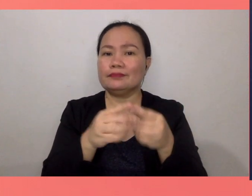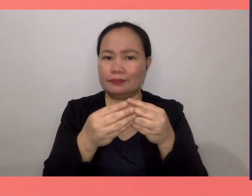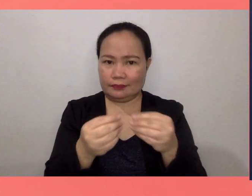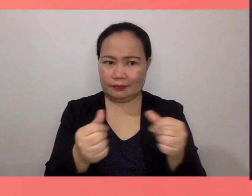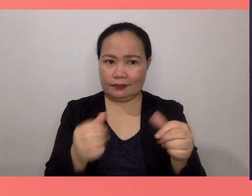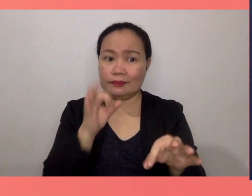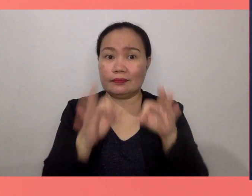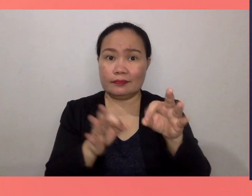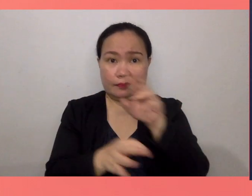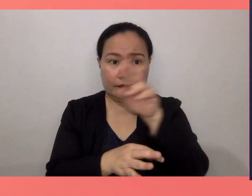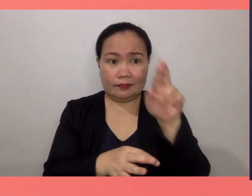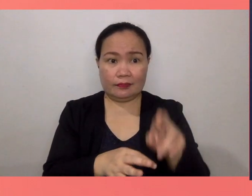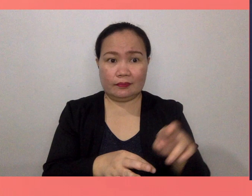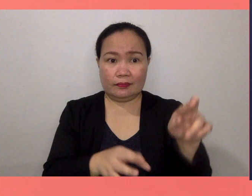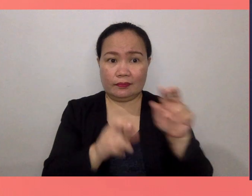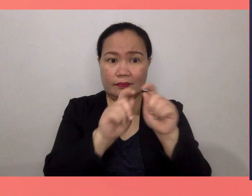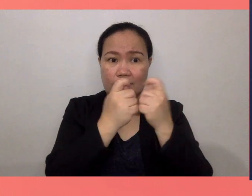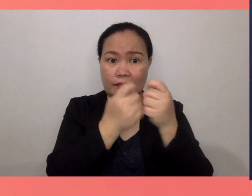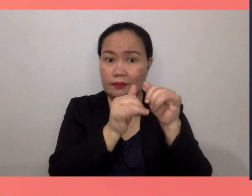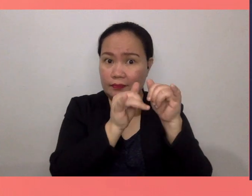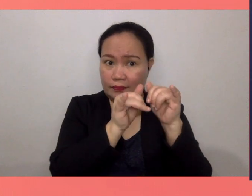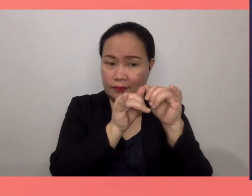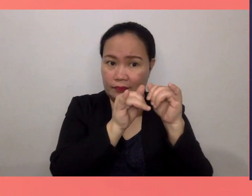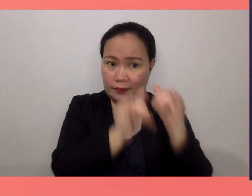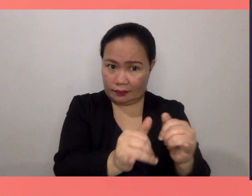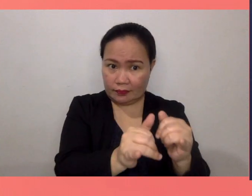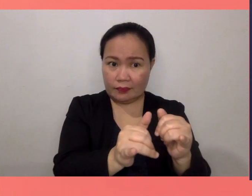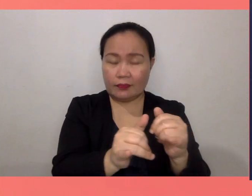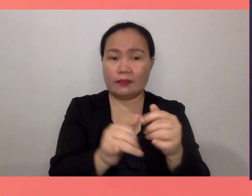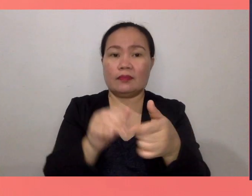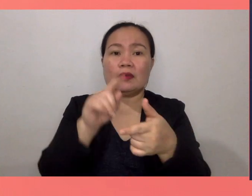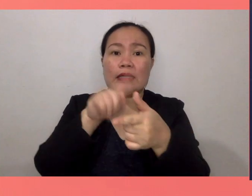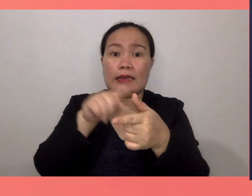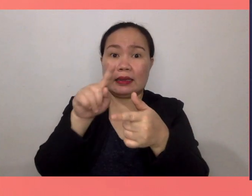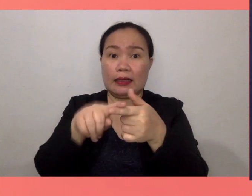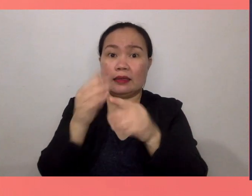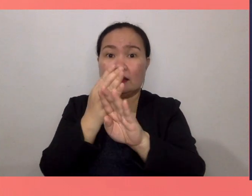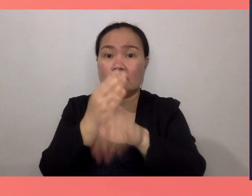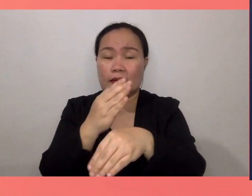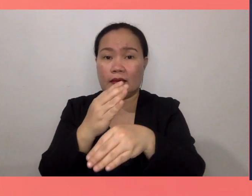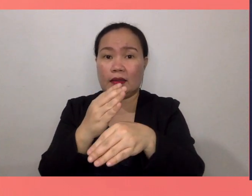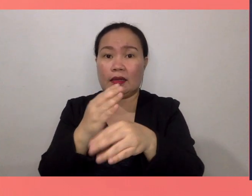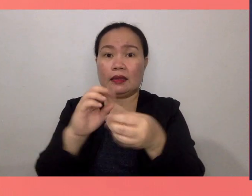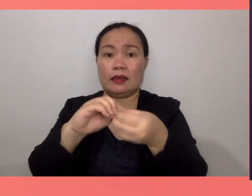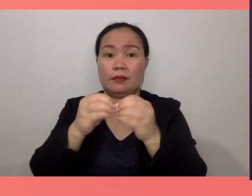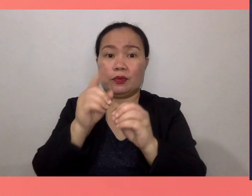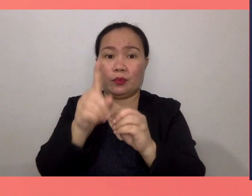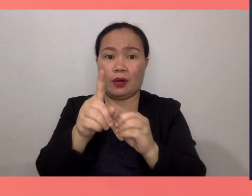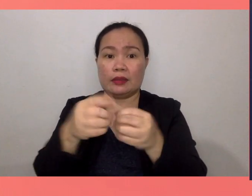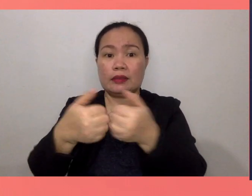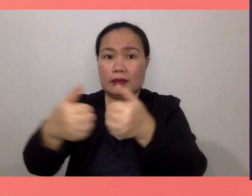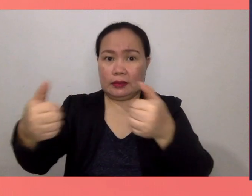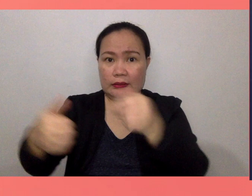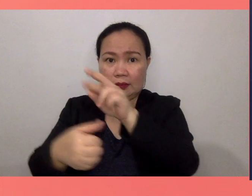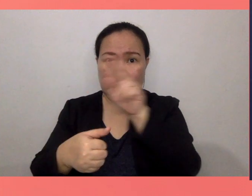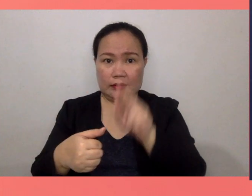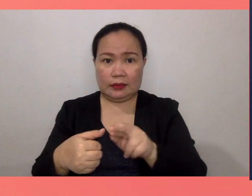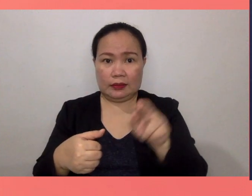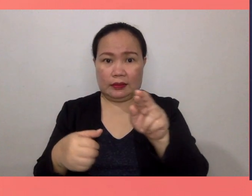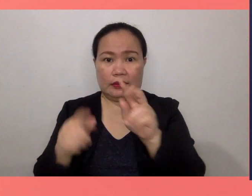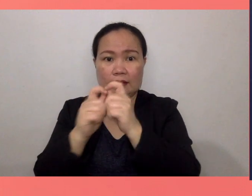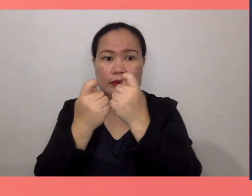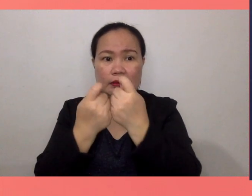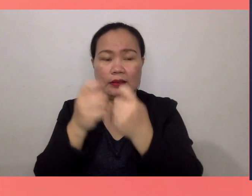If radicals terms remain, then balik tayo sa step number 1, i-isolate natin yung radical term, and then